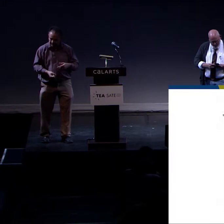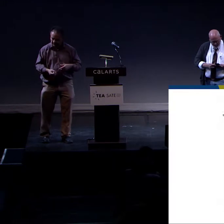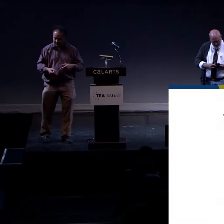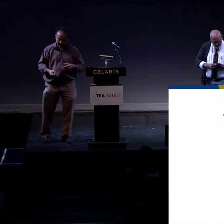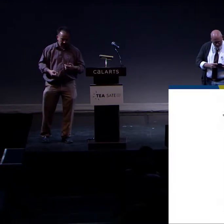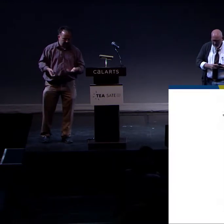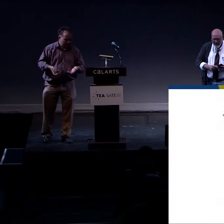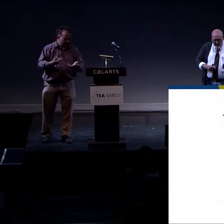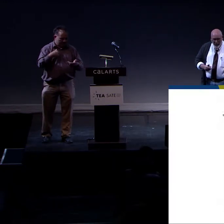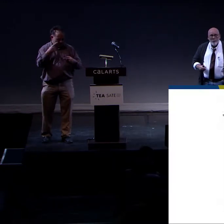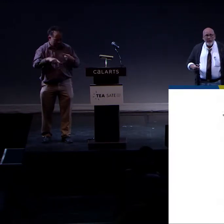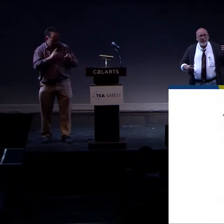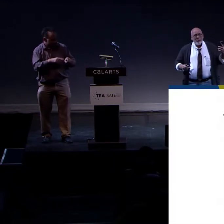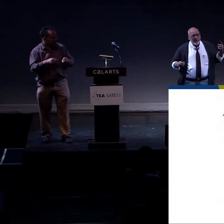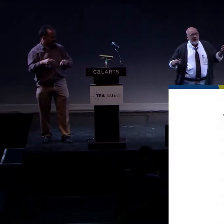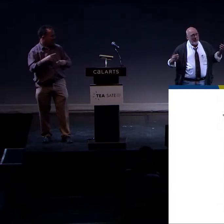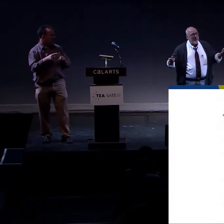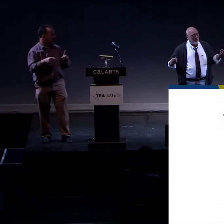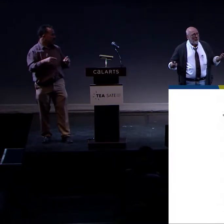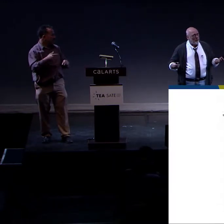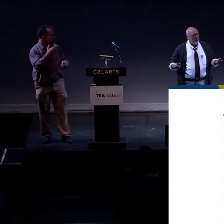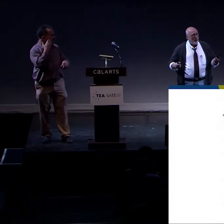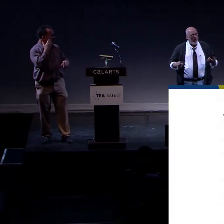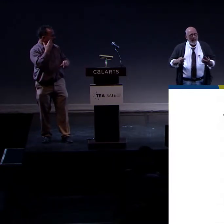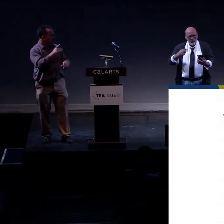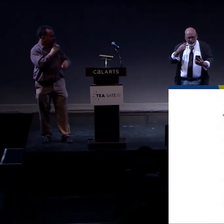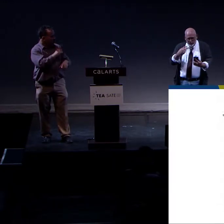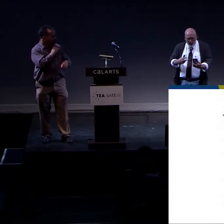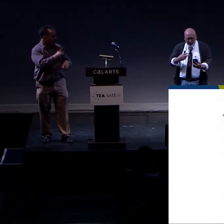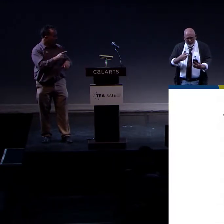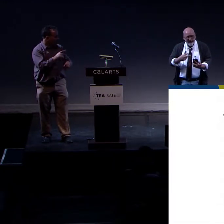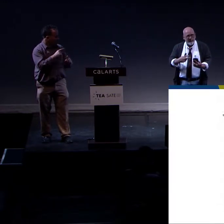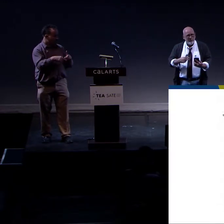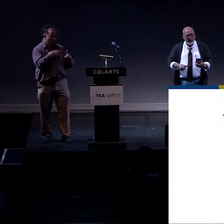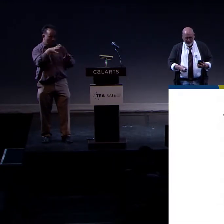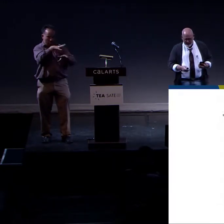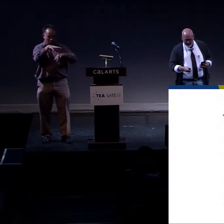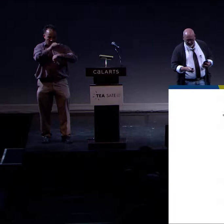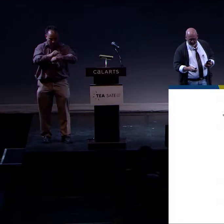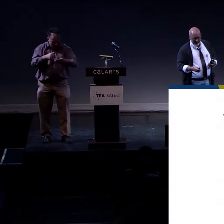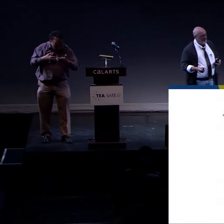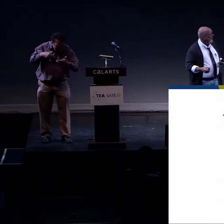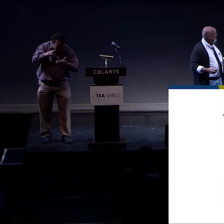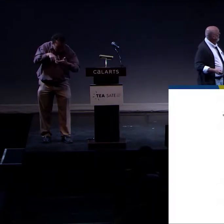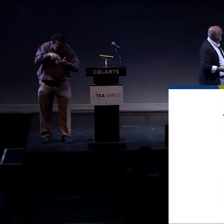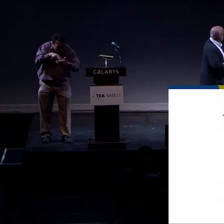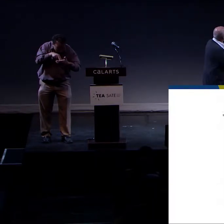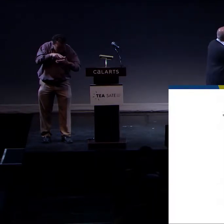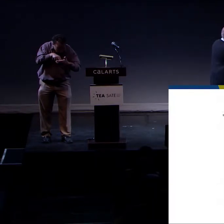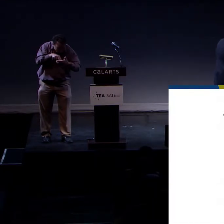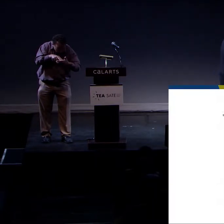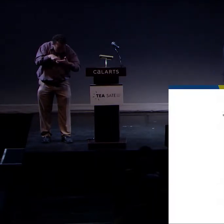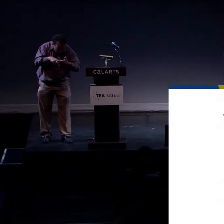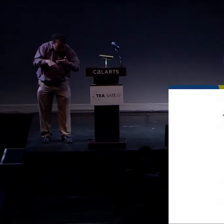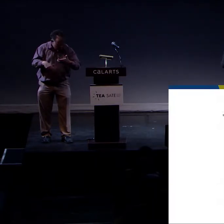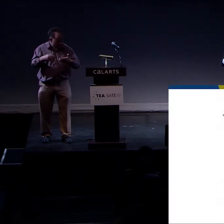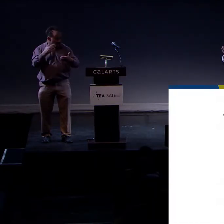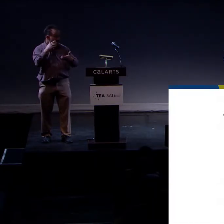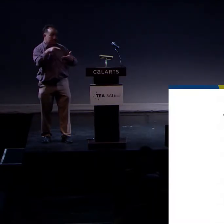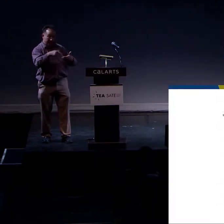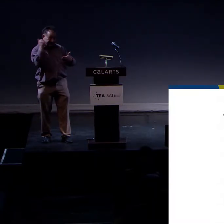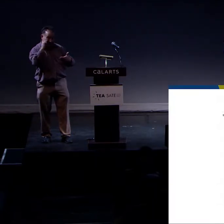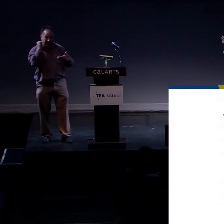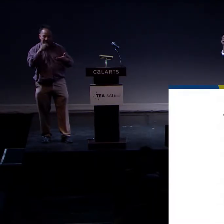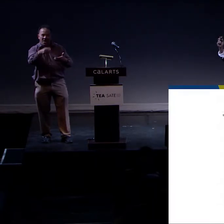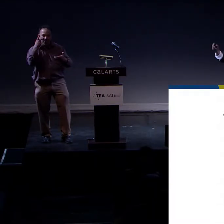I can answer that. No, but you know, it's so true. And when you're locked in this space, and this, you know, this is a daily,